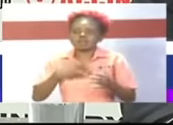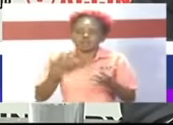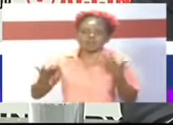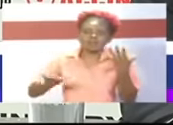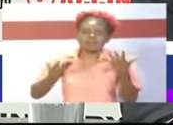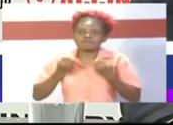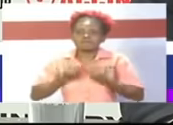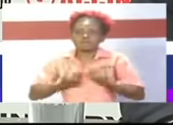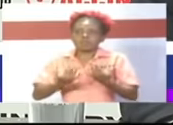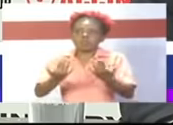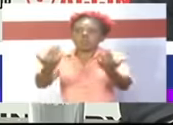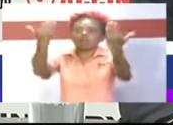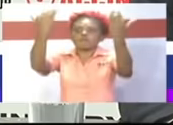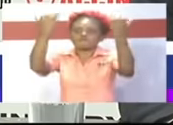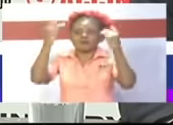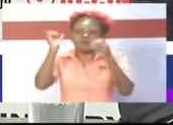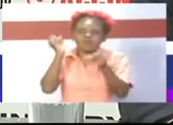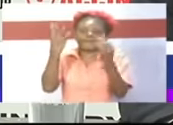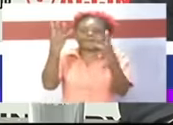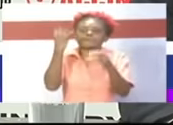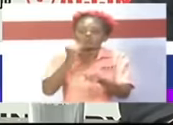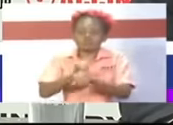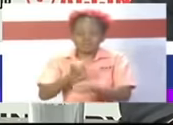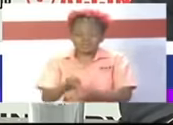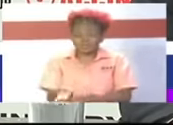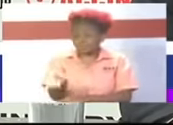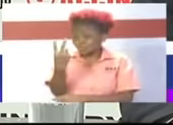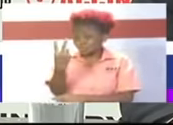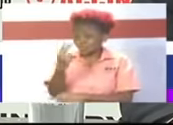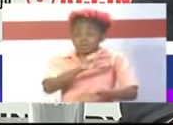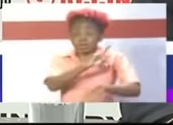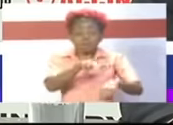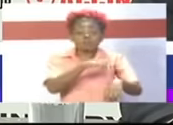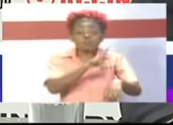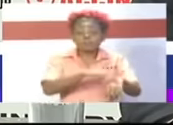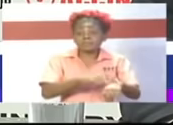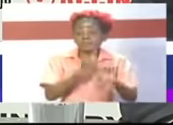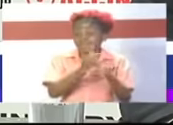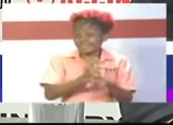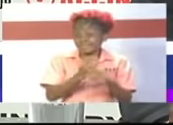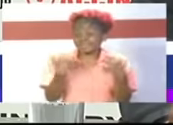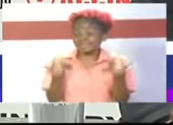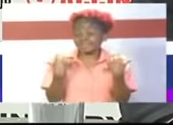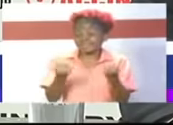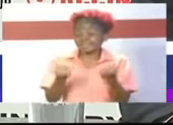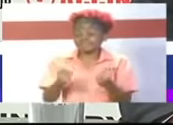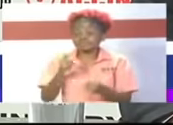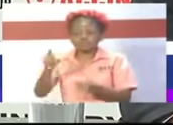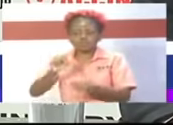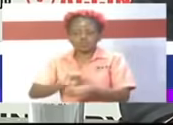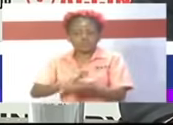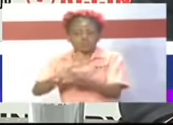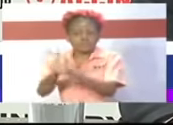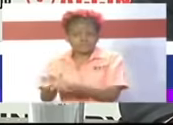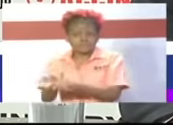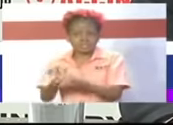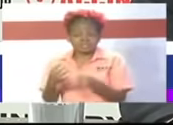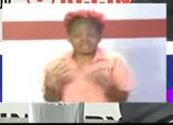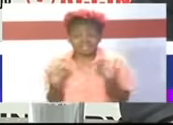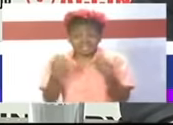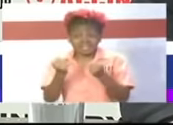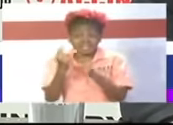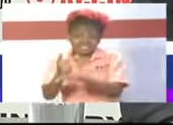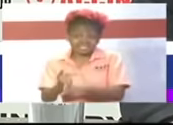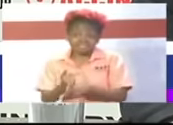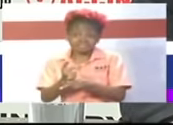the information specifically on the case to which you're referring, the judgment on overall performance